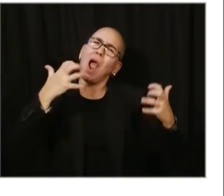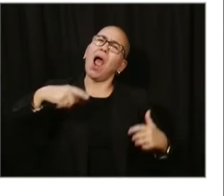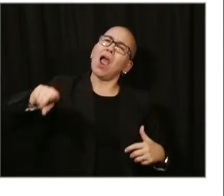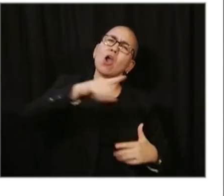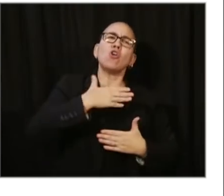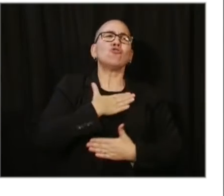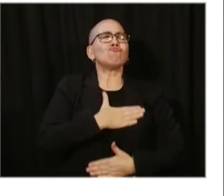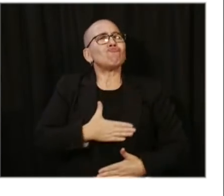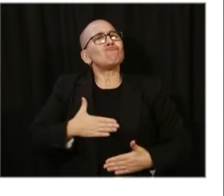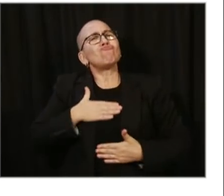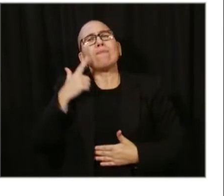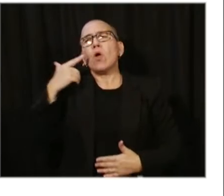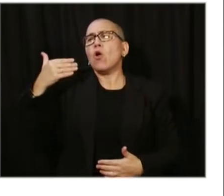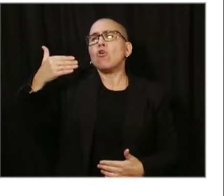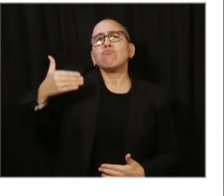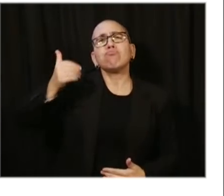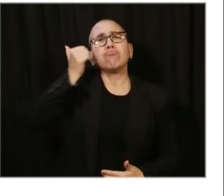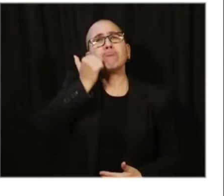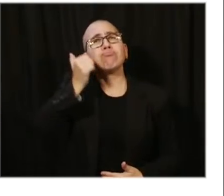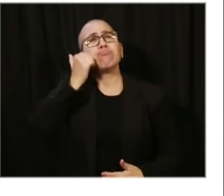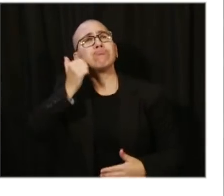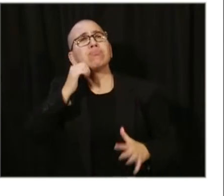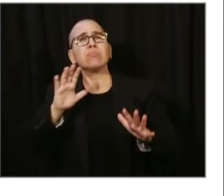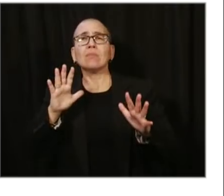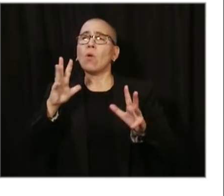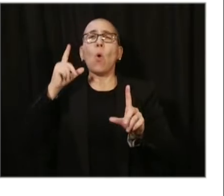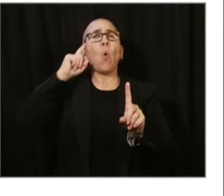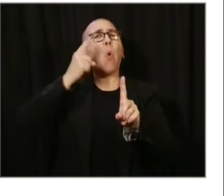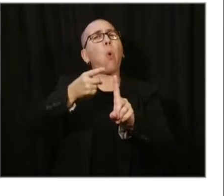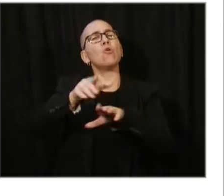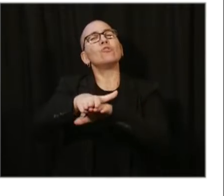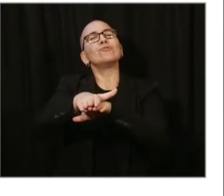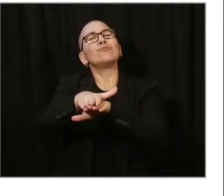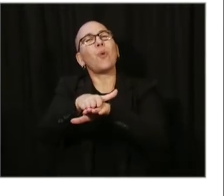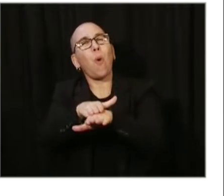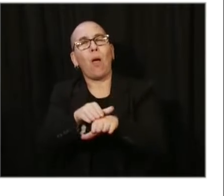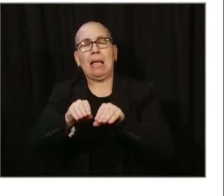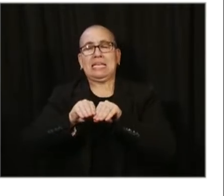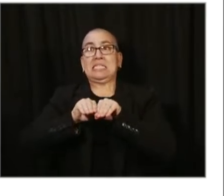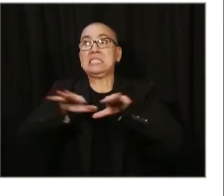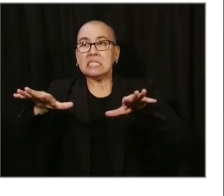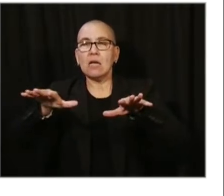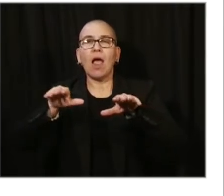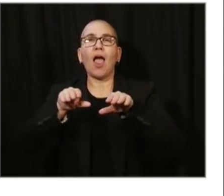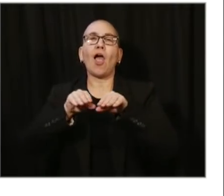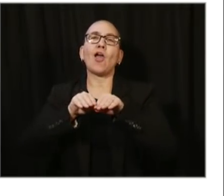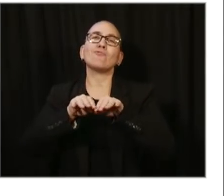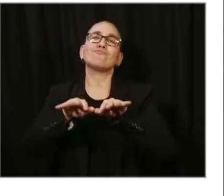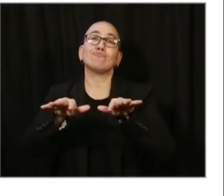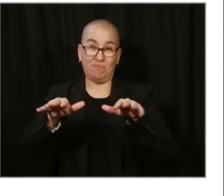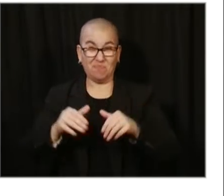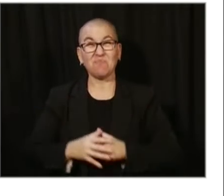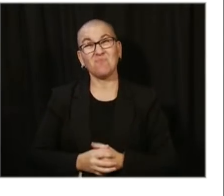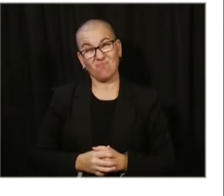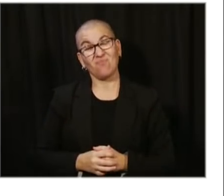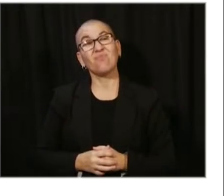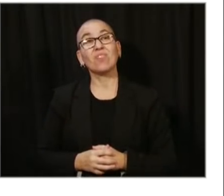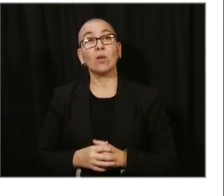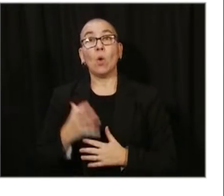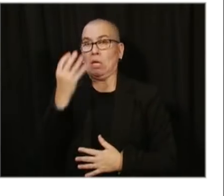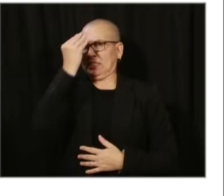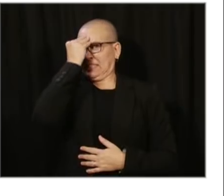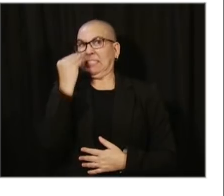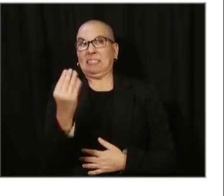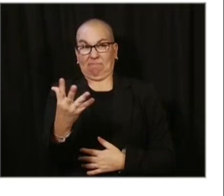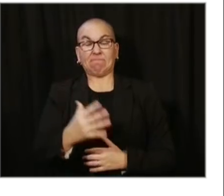specifically ways that we think we can slow this spread. I would also note that one of the things that will coupled with this